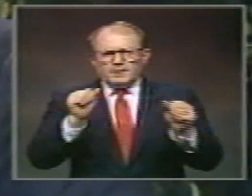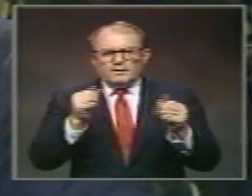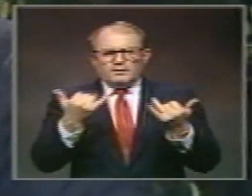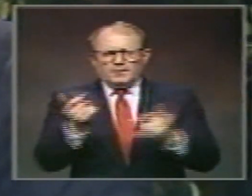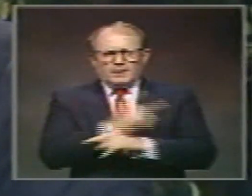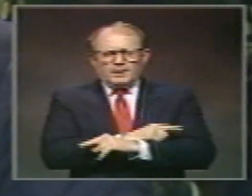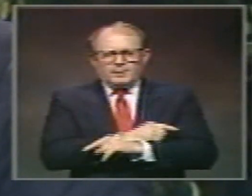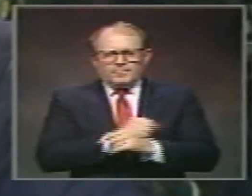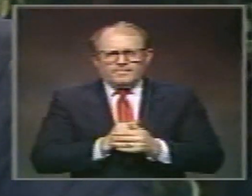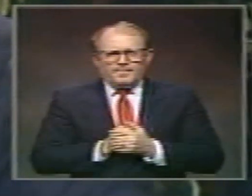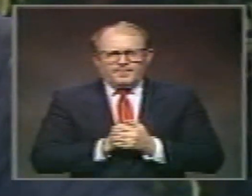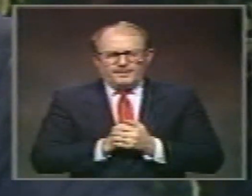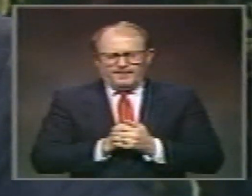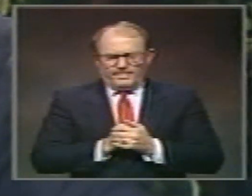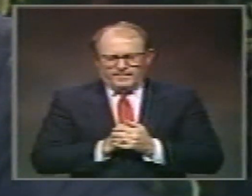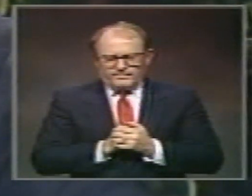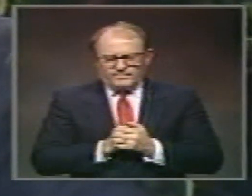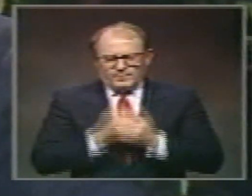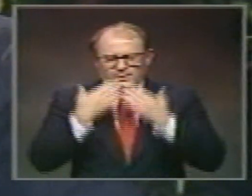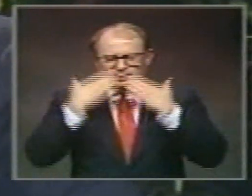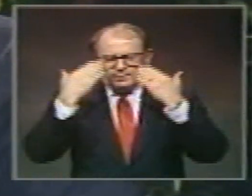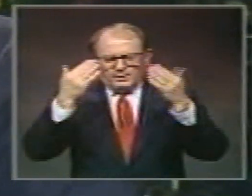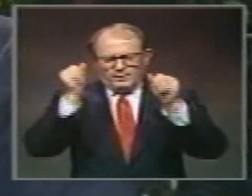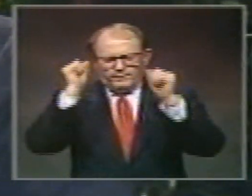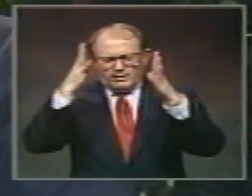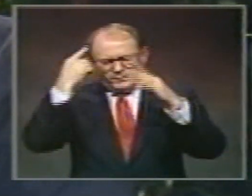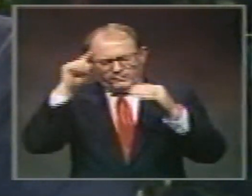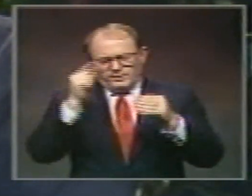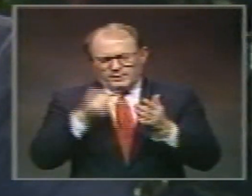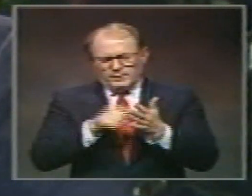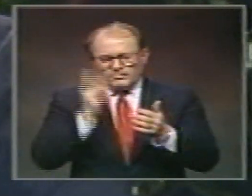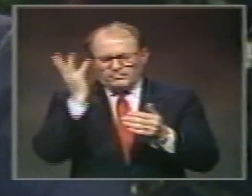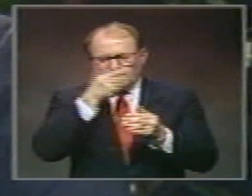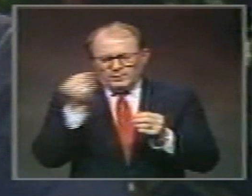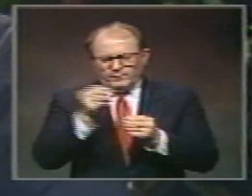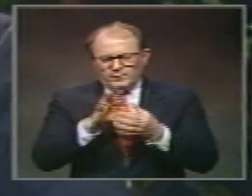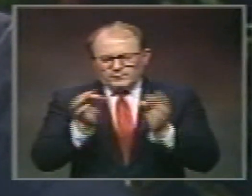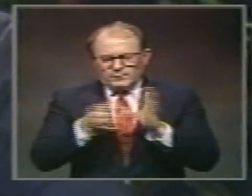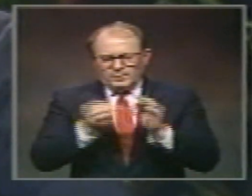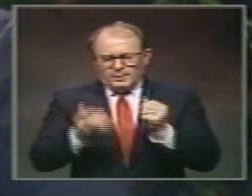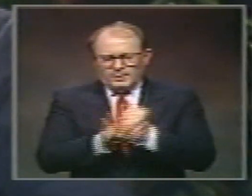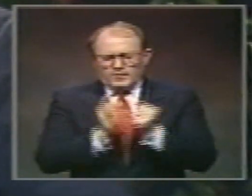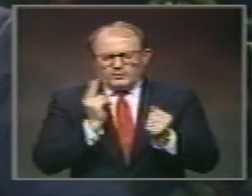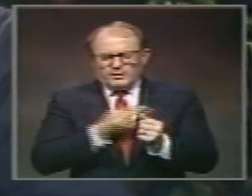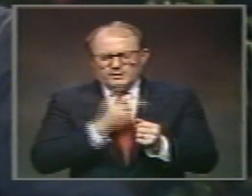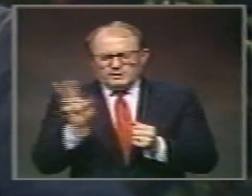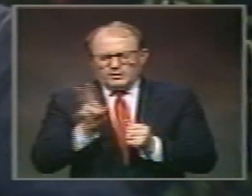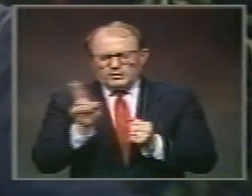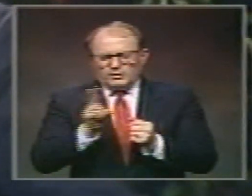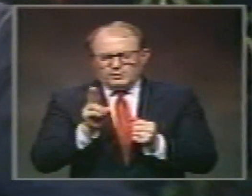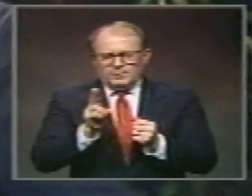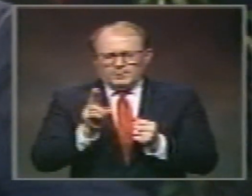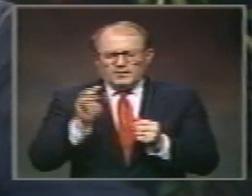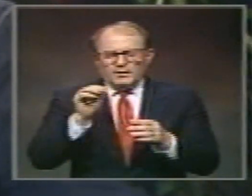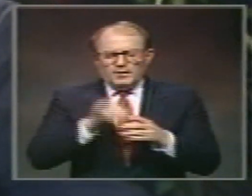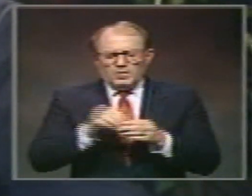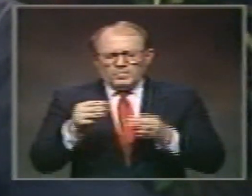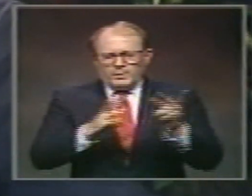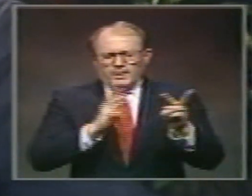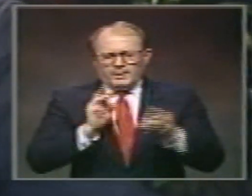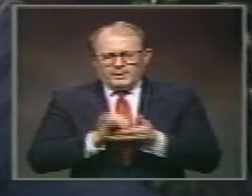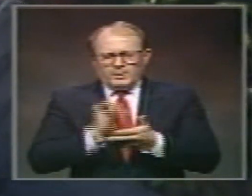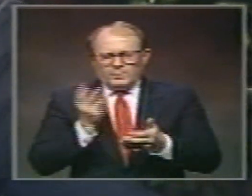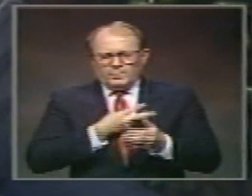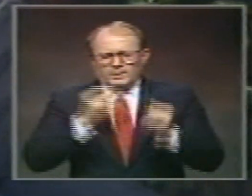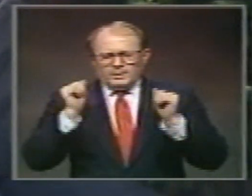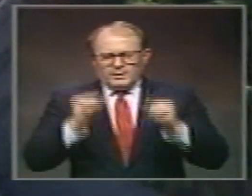know. Thank you, Father, for this beautiful story. Help us to apply it so that we can realize the benefits